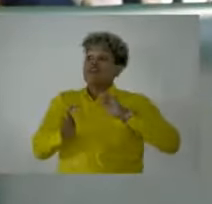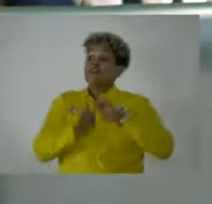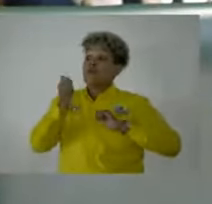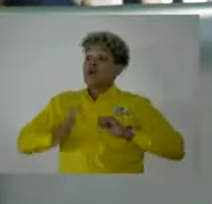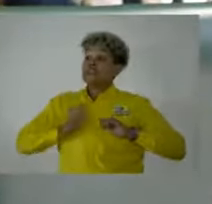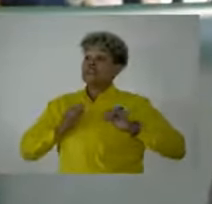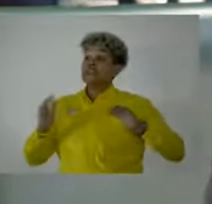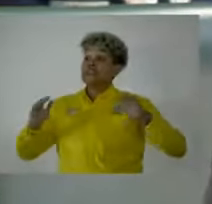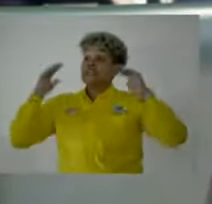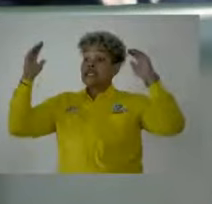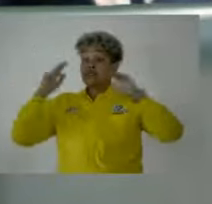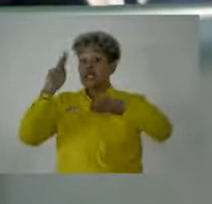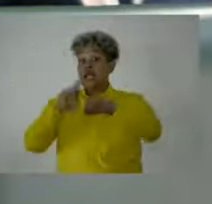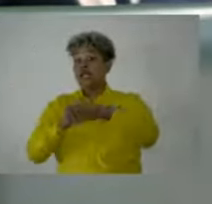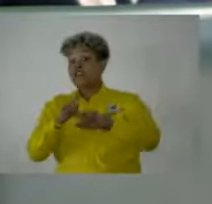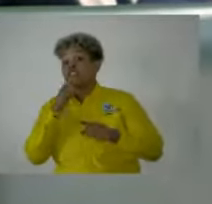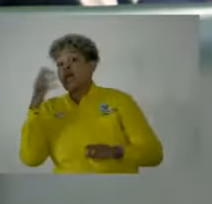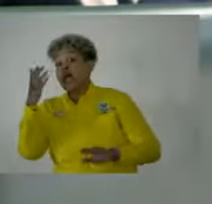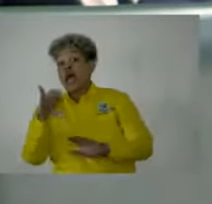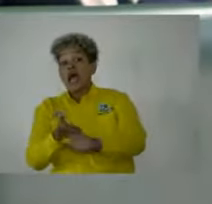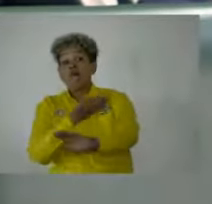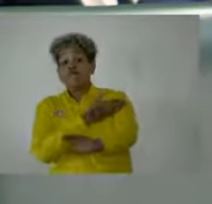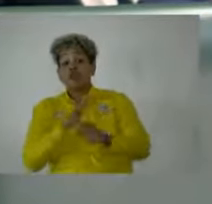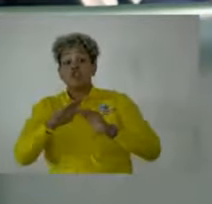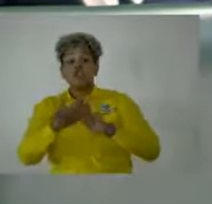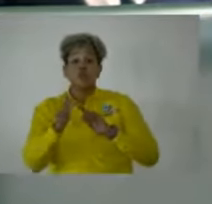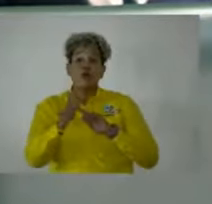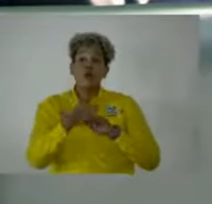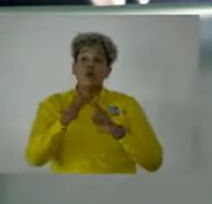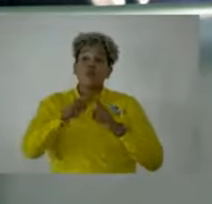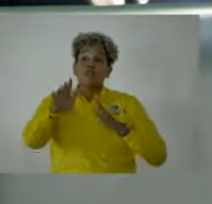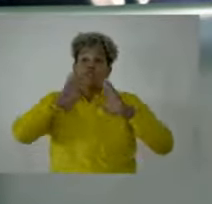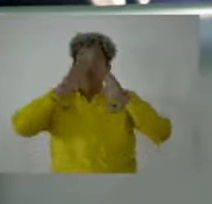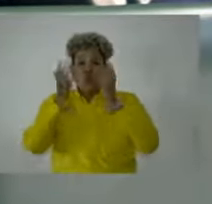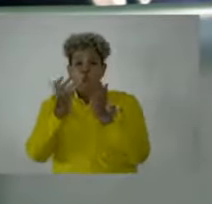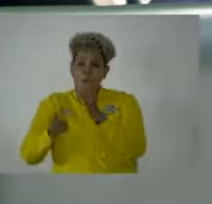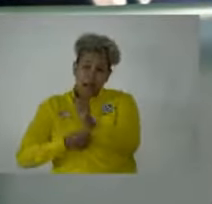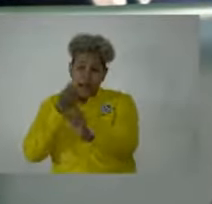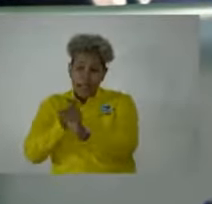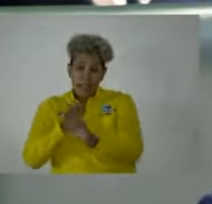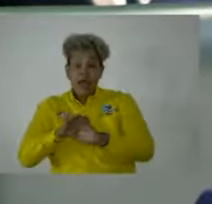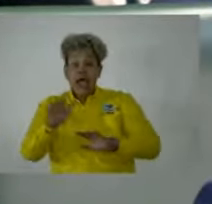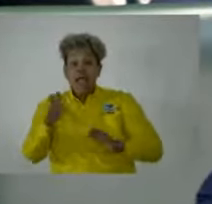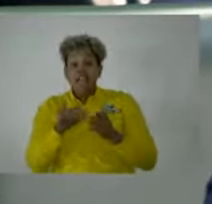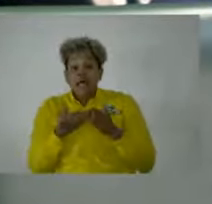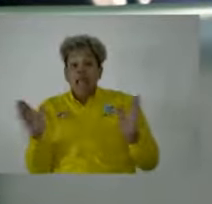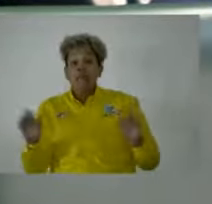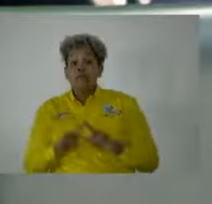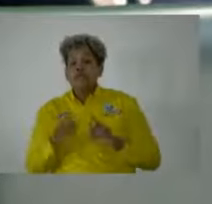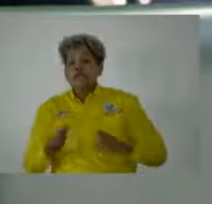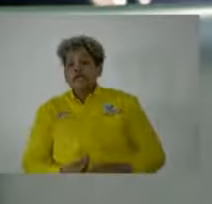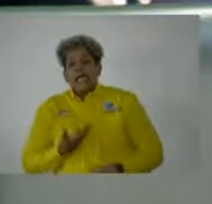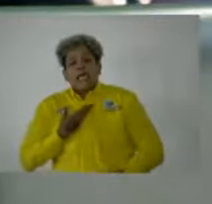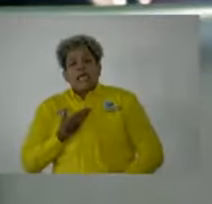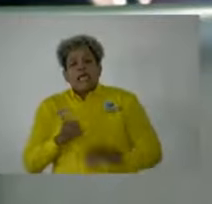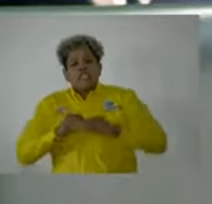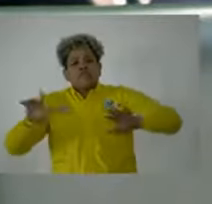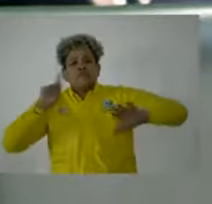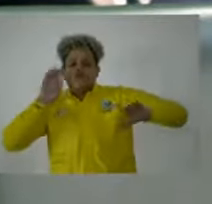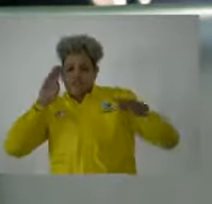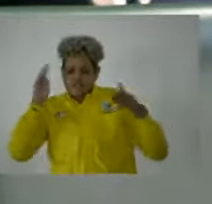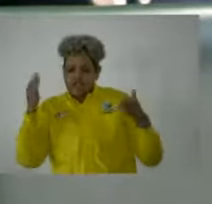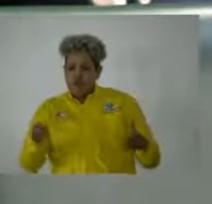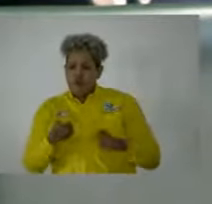most distinguished nature in advancing Jamaican culture and his global impact as a liberating, inspirational